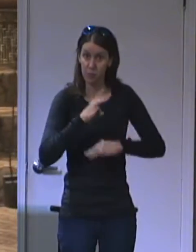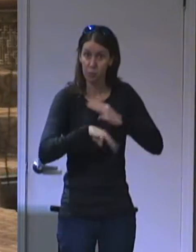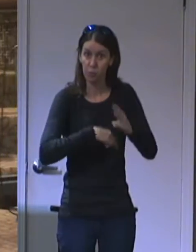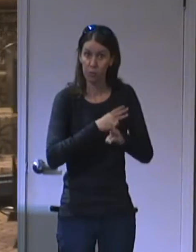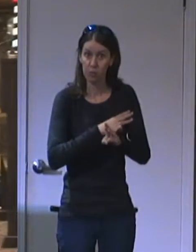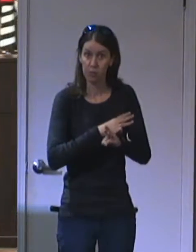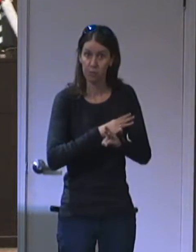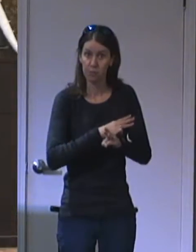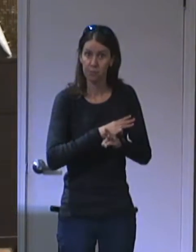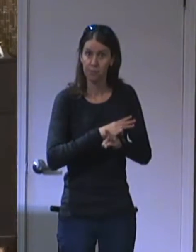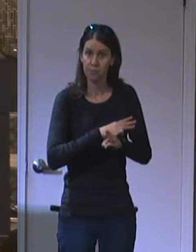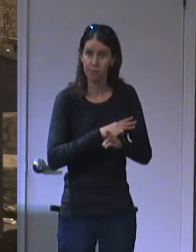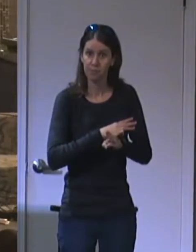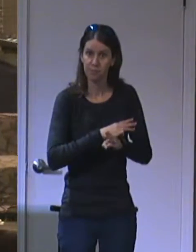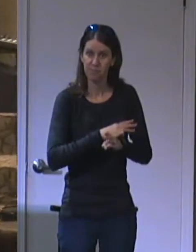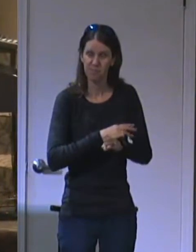world